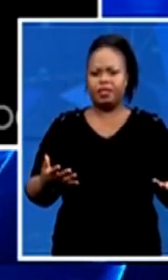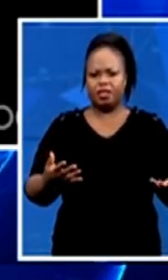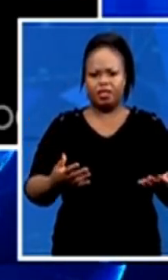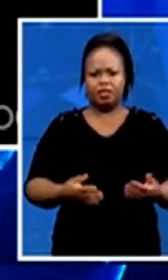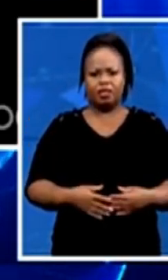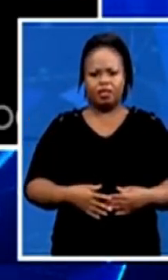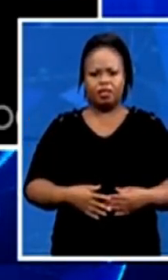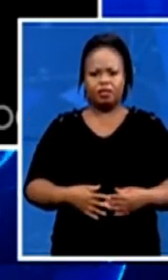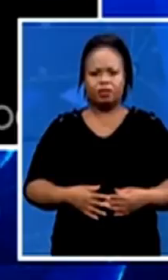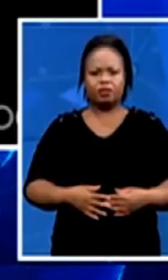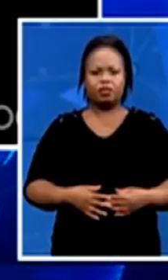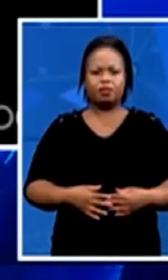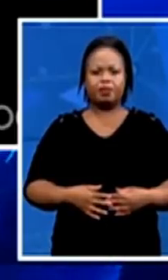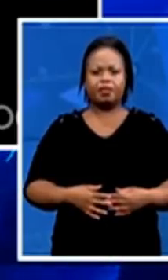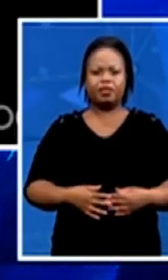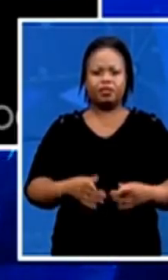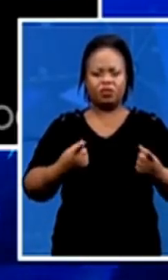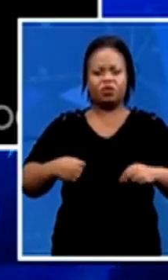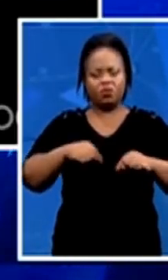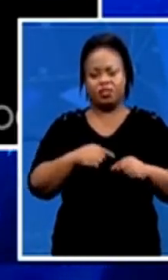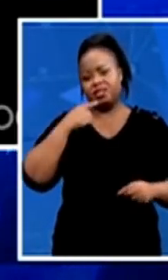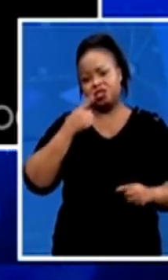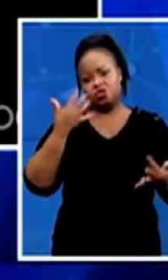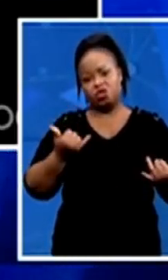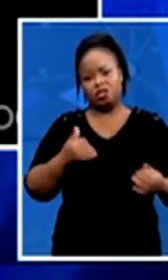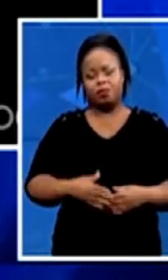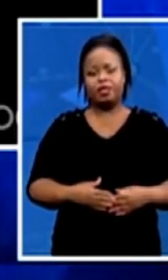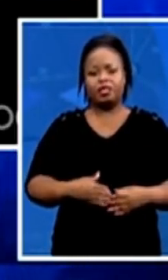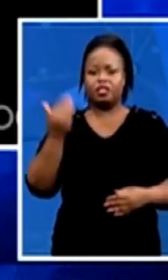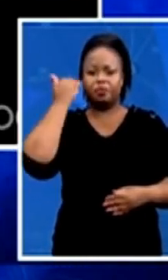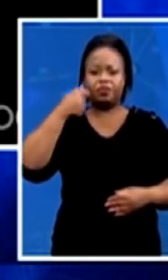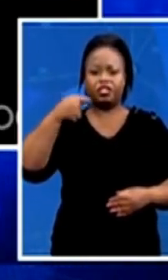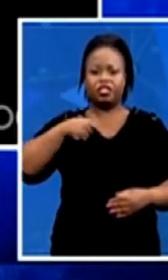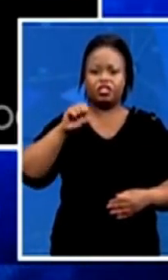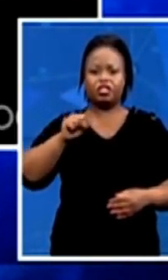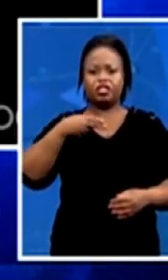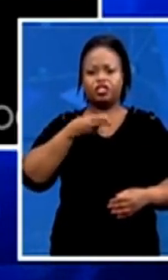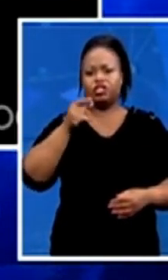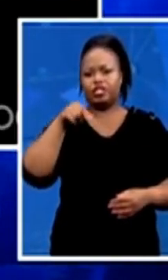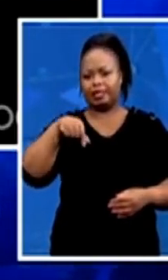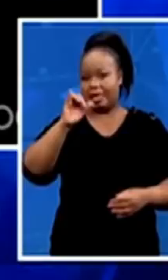our heads, Justice Shikwi, we deal with it